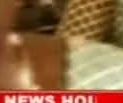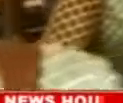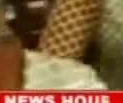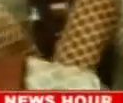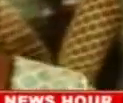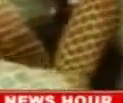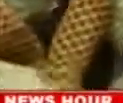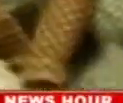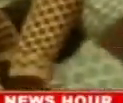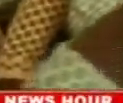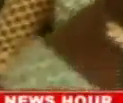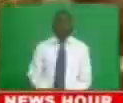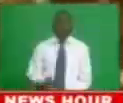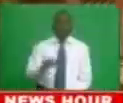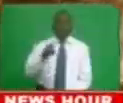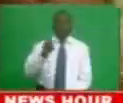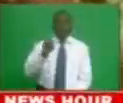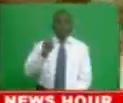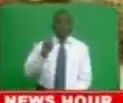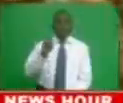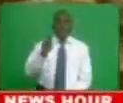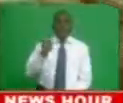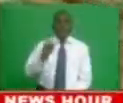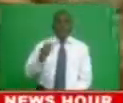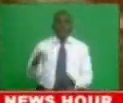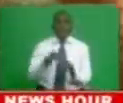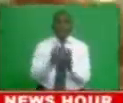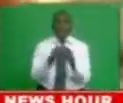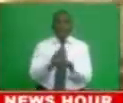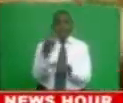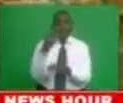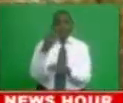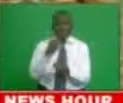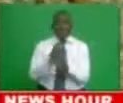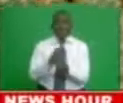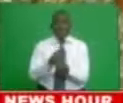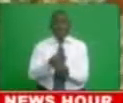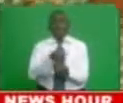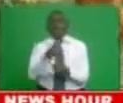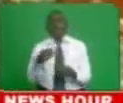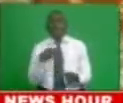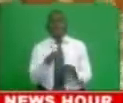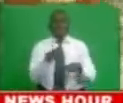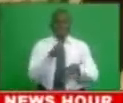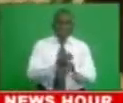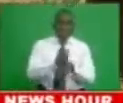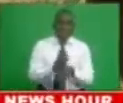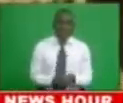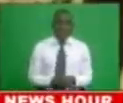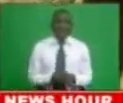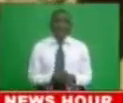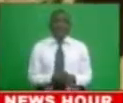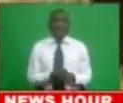The Ebenezer Singing Band was formed 40 years ago through efforts of some founding members of the church. A